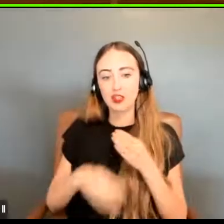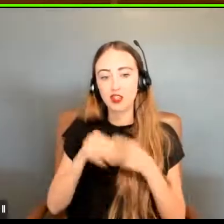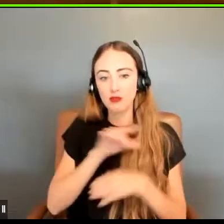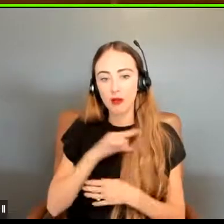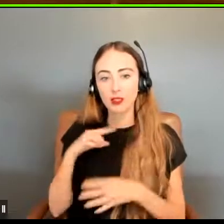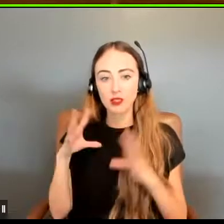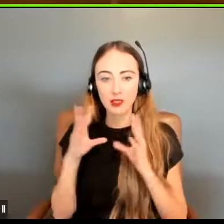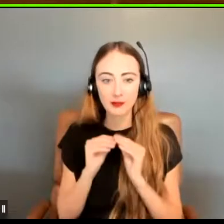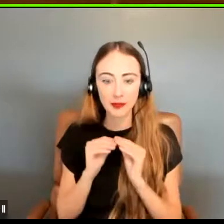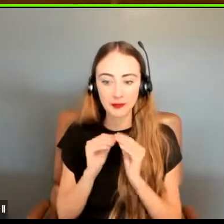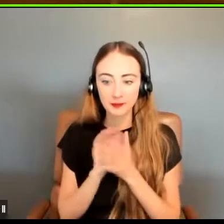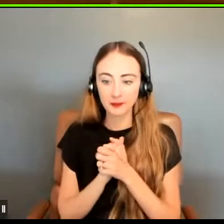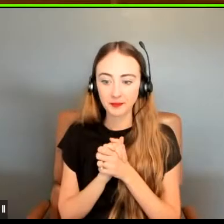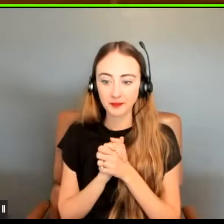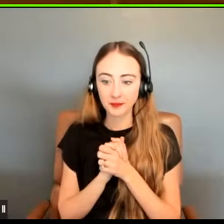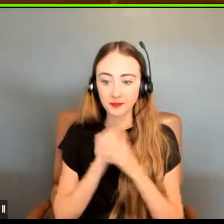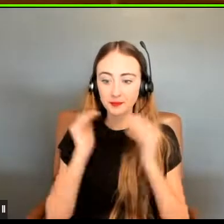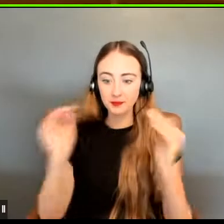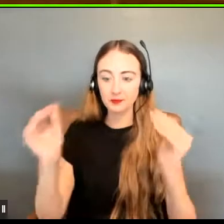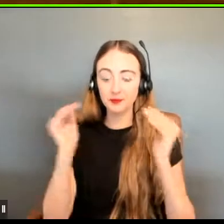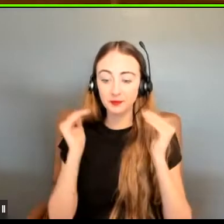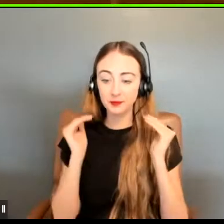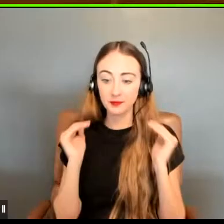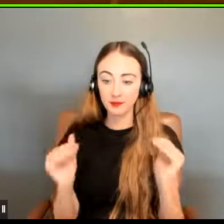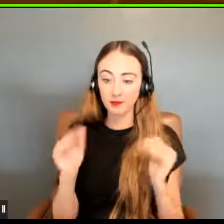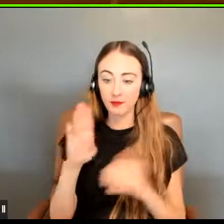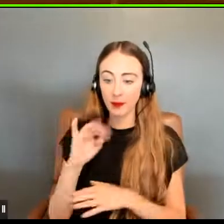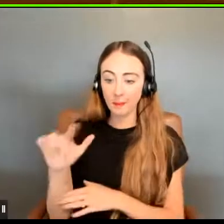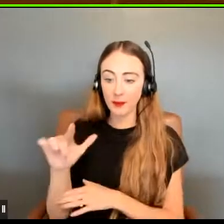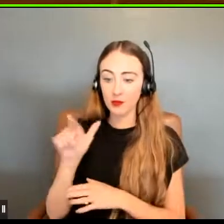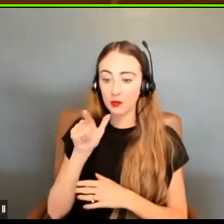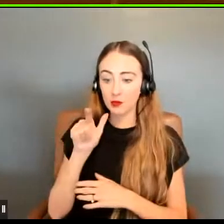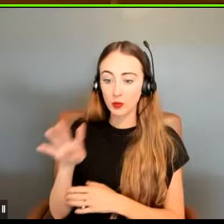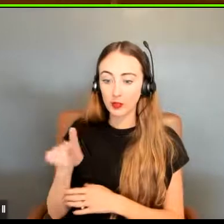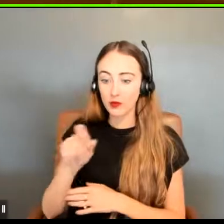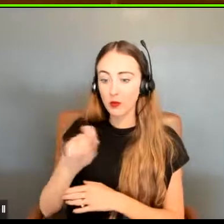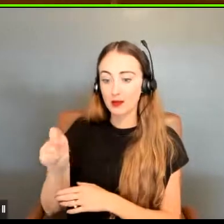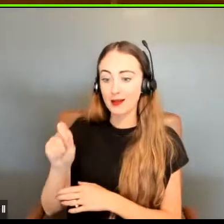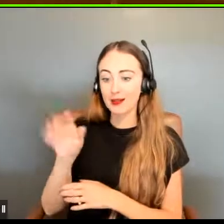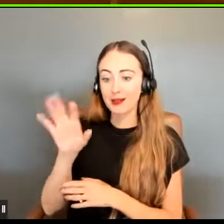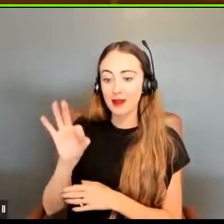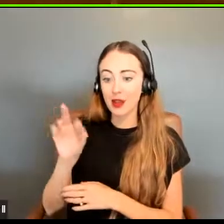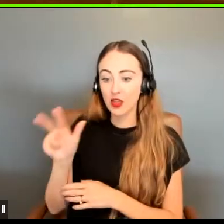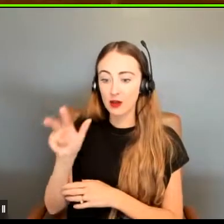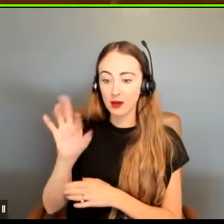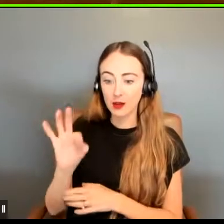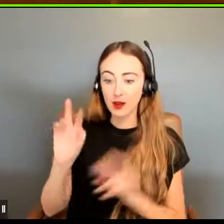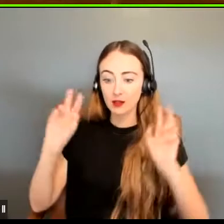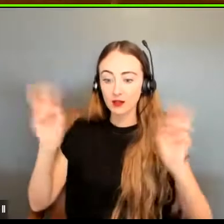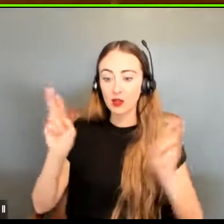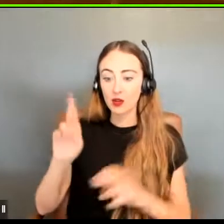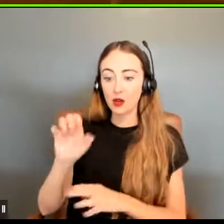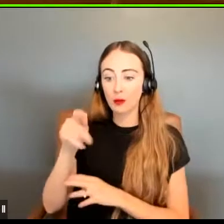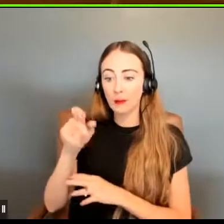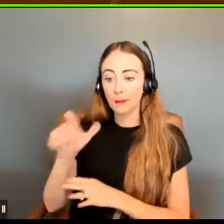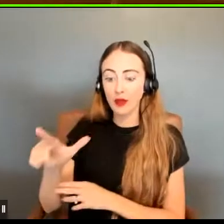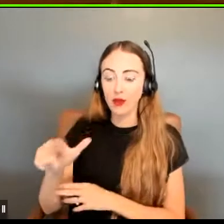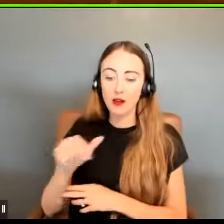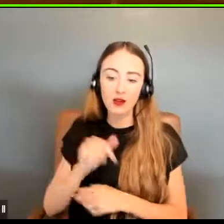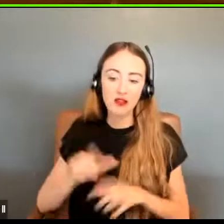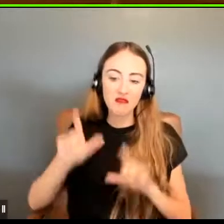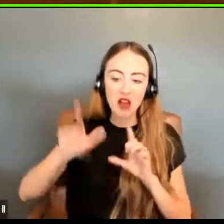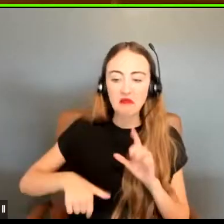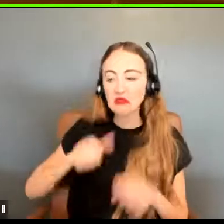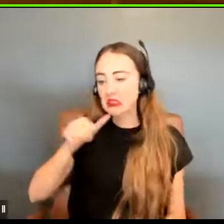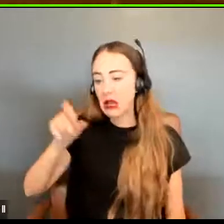meeting. The next measure for markup is Bill 24-939, entitled Repeal of Outdated and Unnecessary